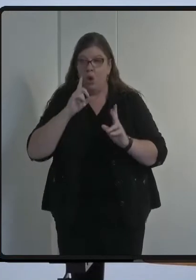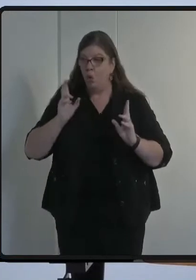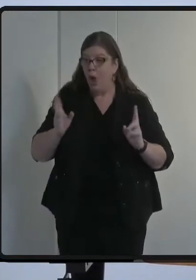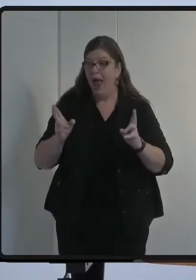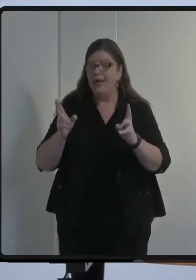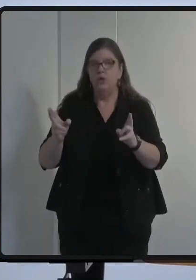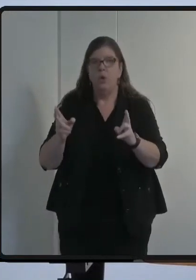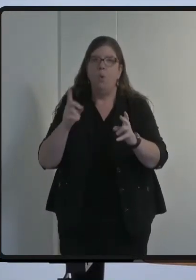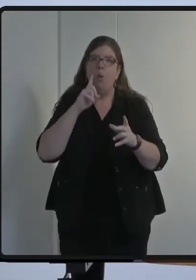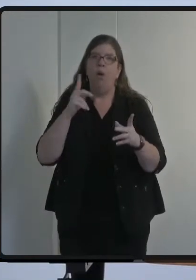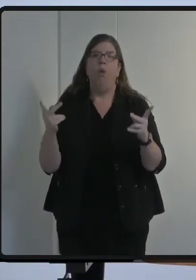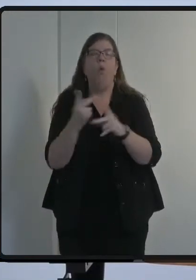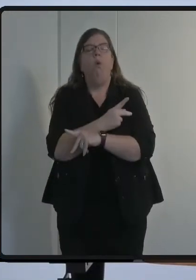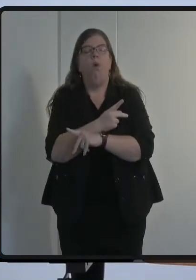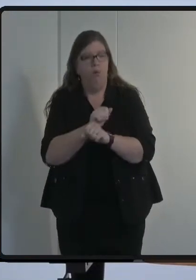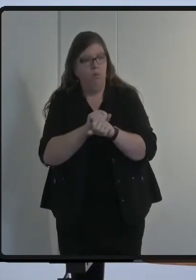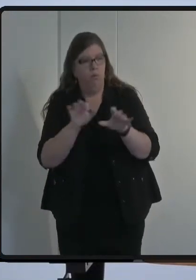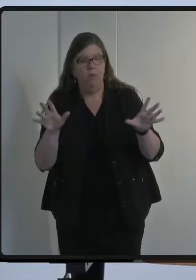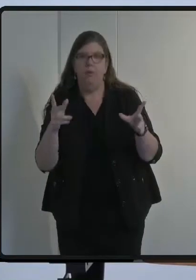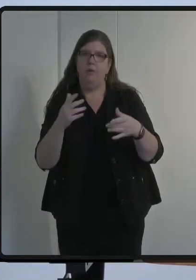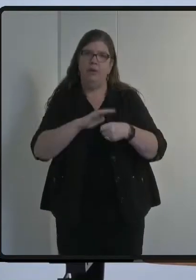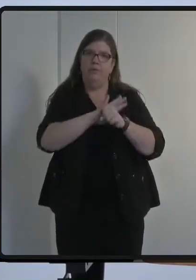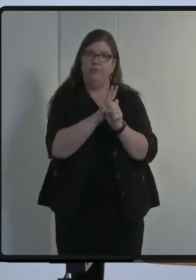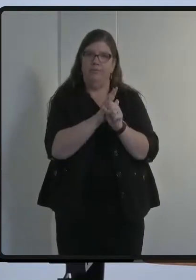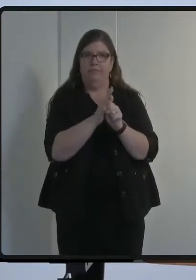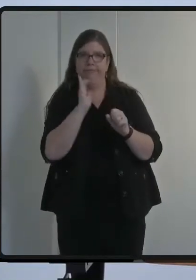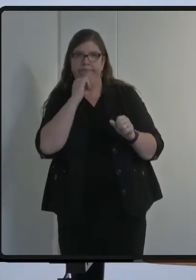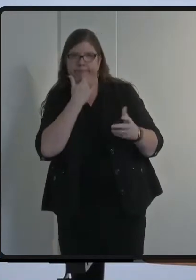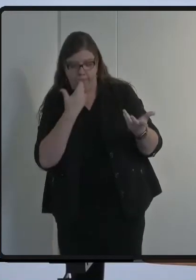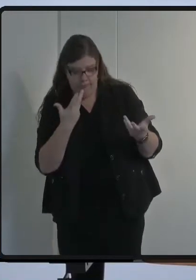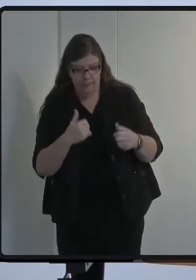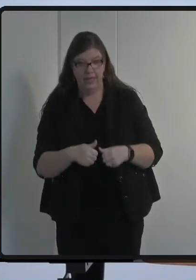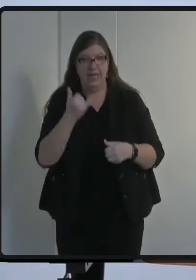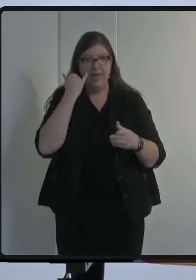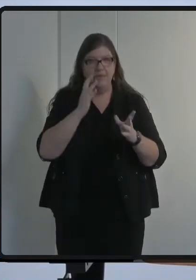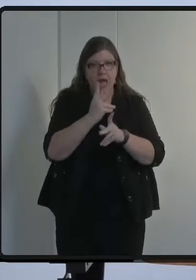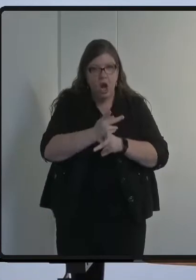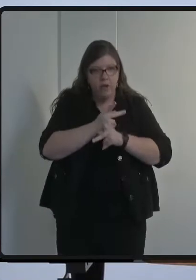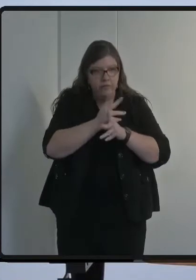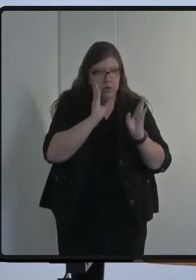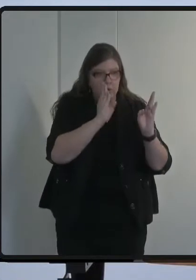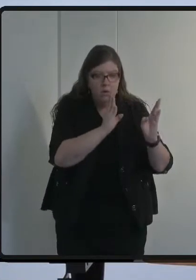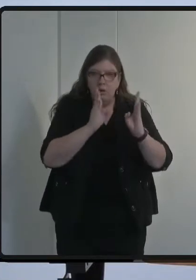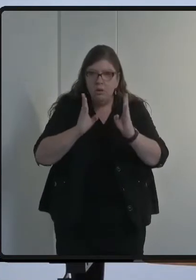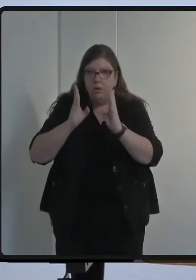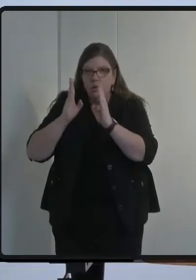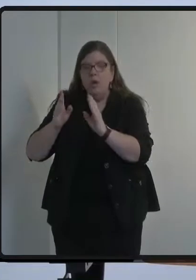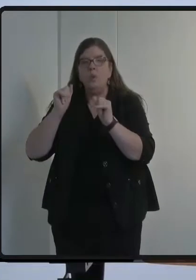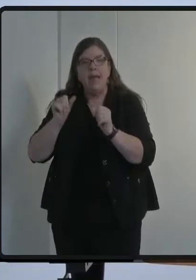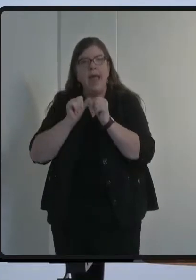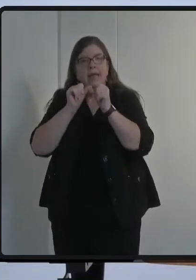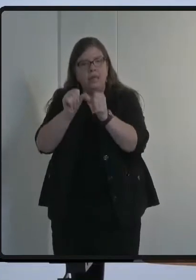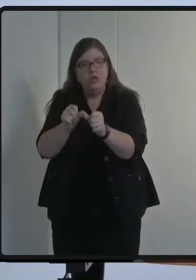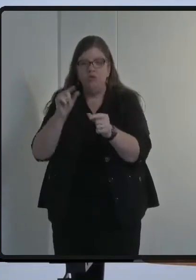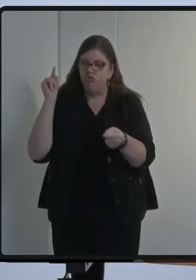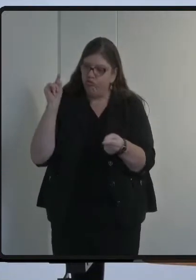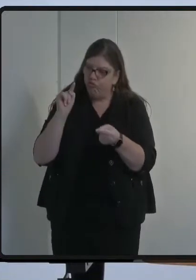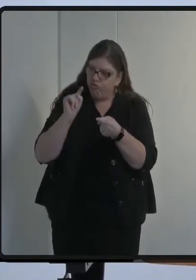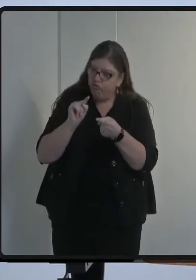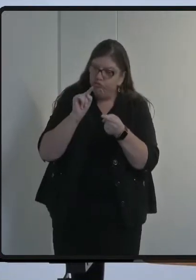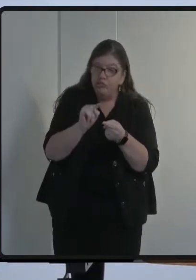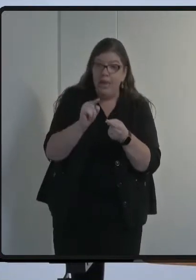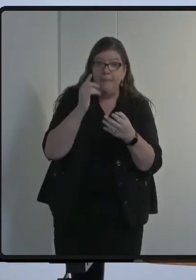the opportunity for mistakes. If we stay vigilant and attentive, we can stay on the decreasing path and move forward into the less